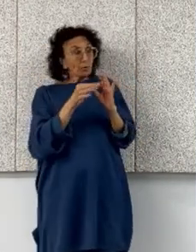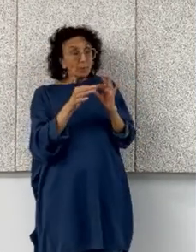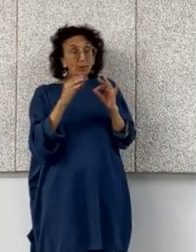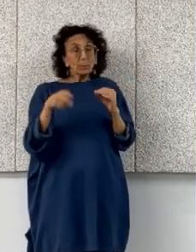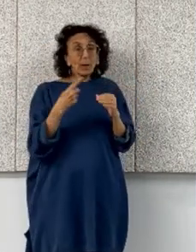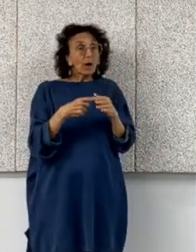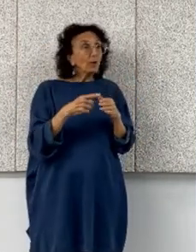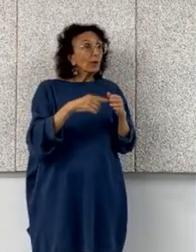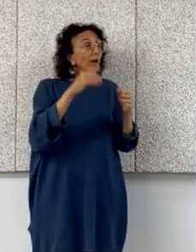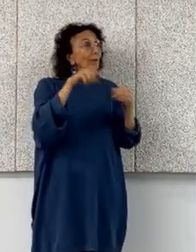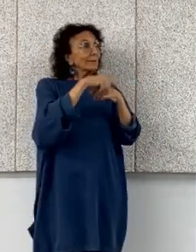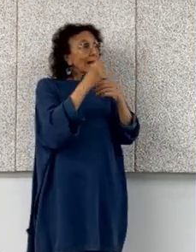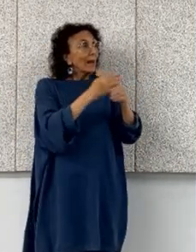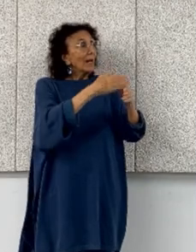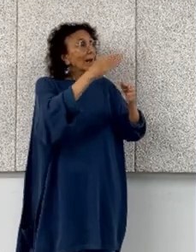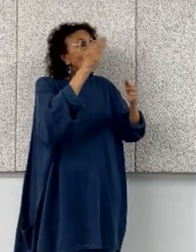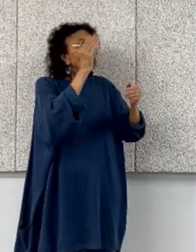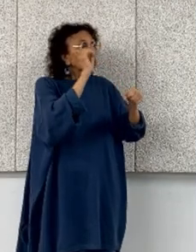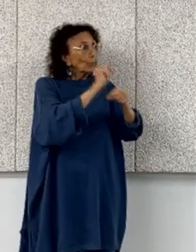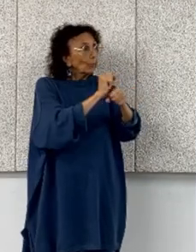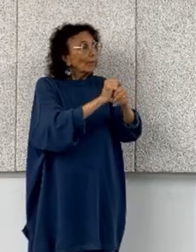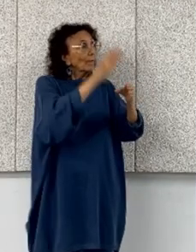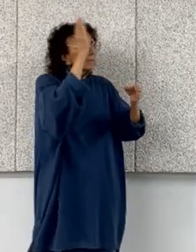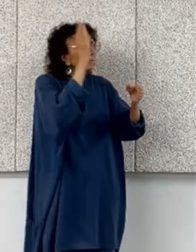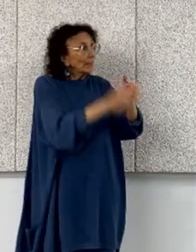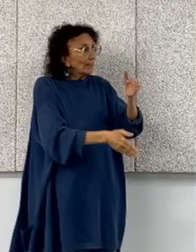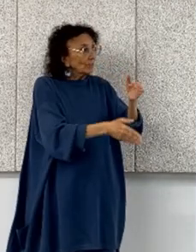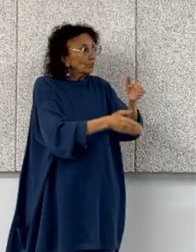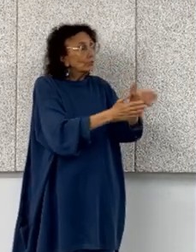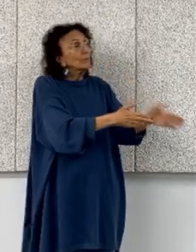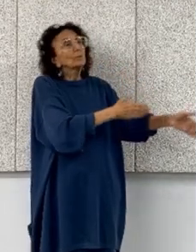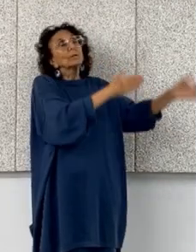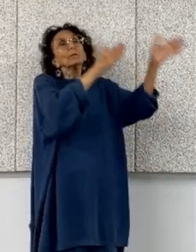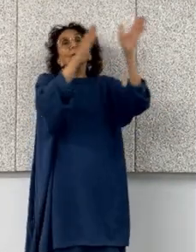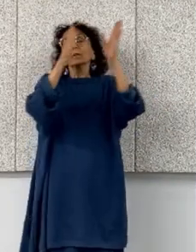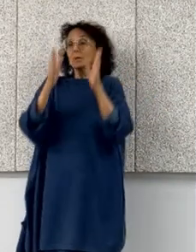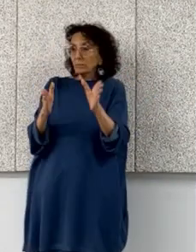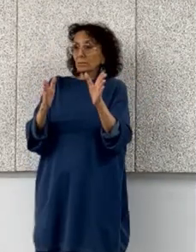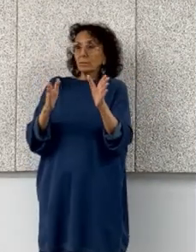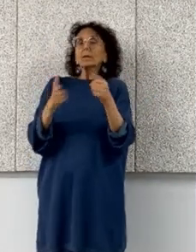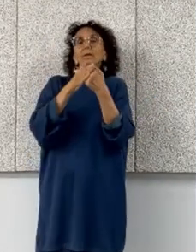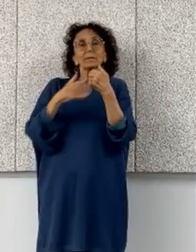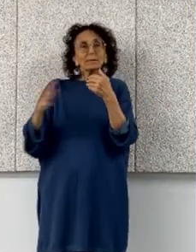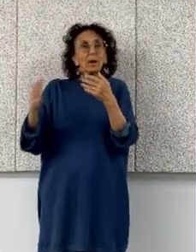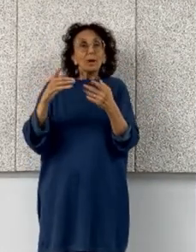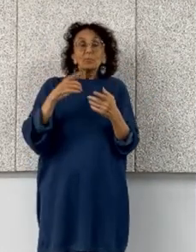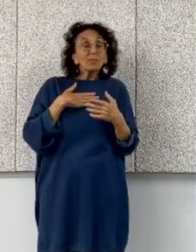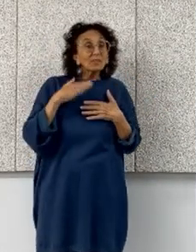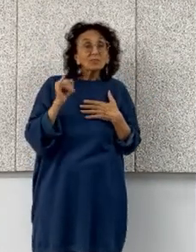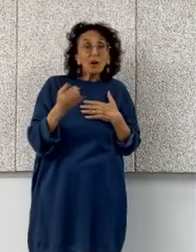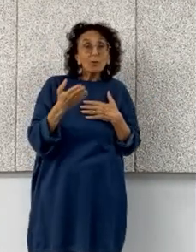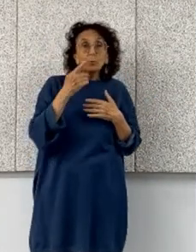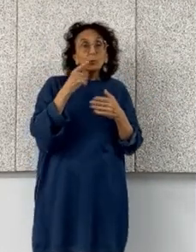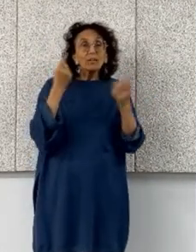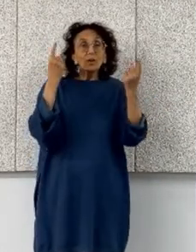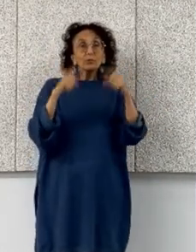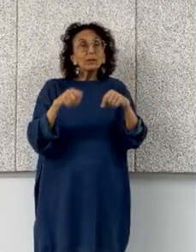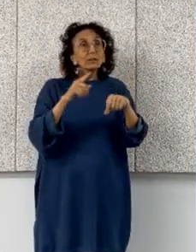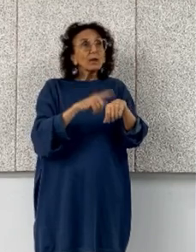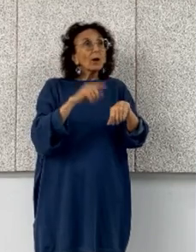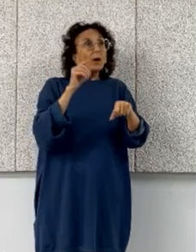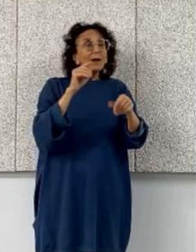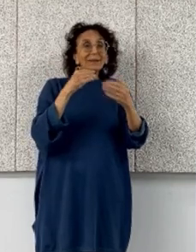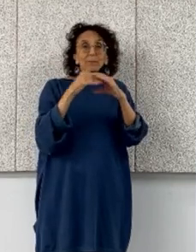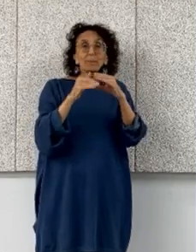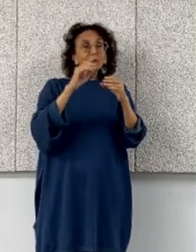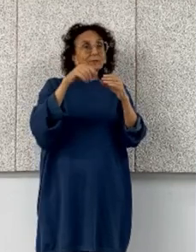we've instituted it here that emails are only sent between 8 a.m. and 8 p.m. And so even if someone is working at a different time because that works